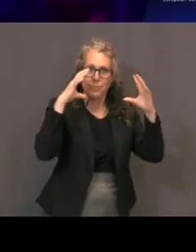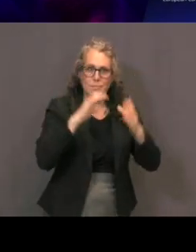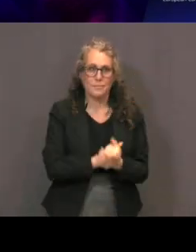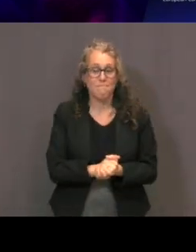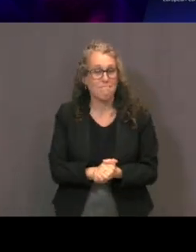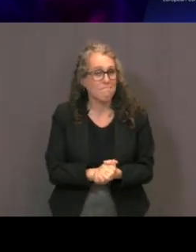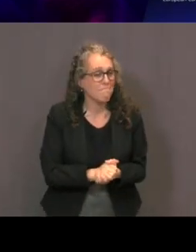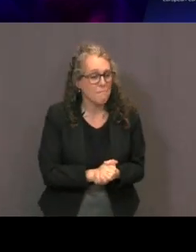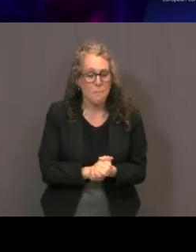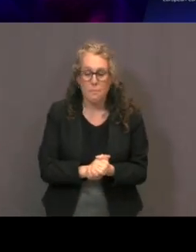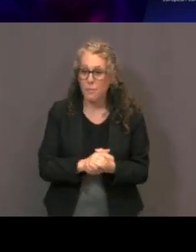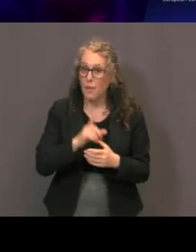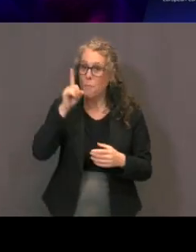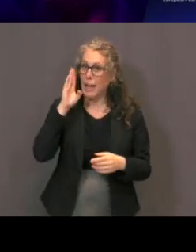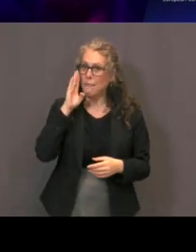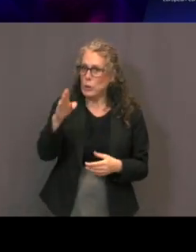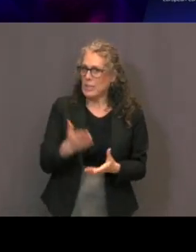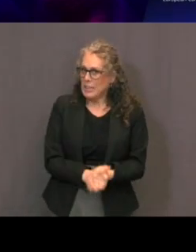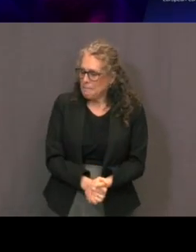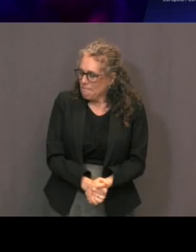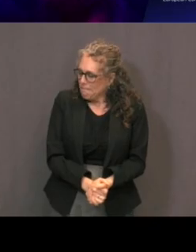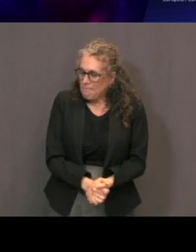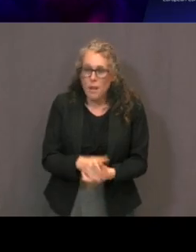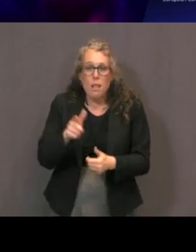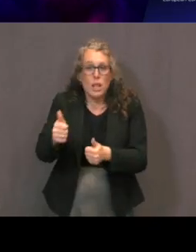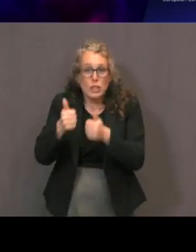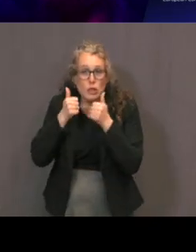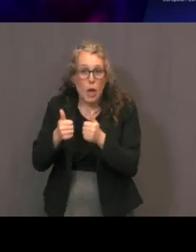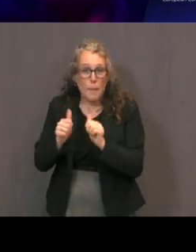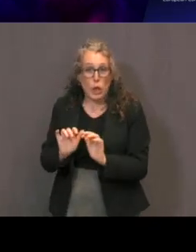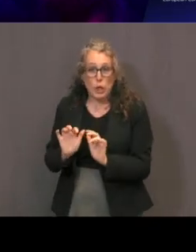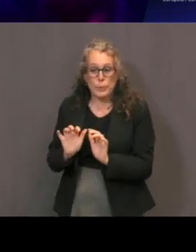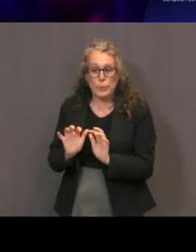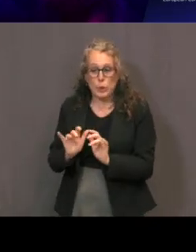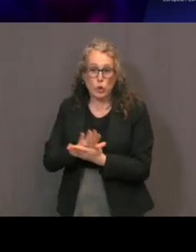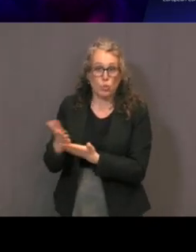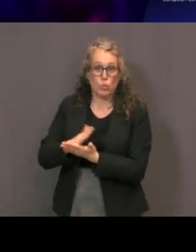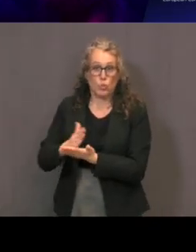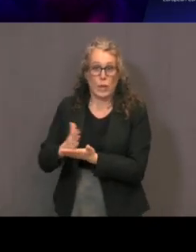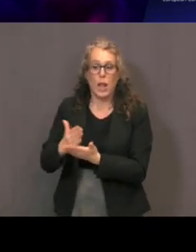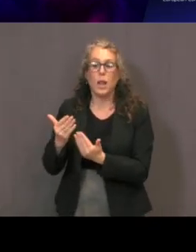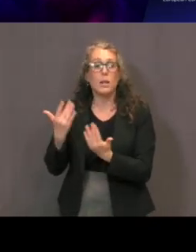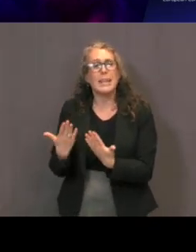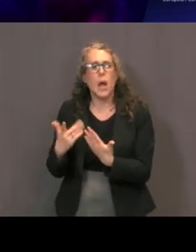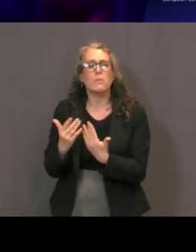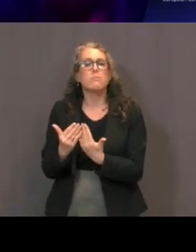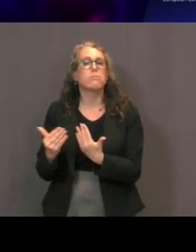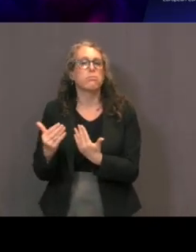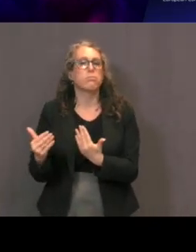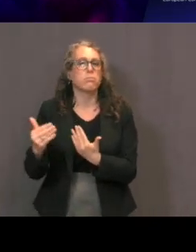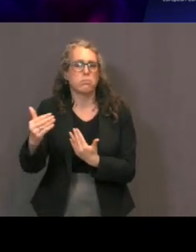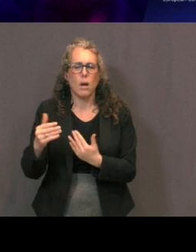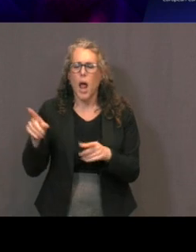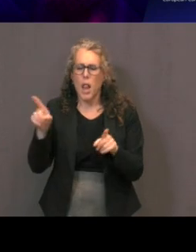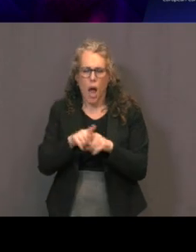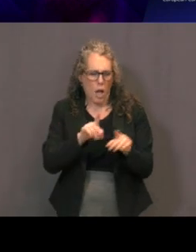I suspect that the best machine translators of the near future will be those who are not just encoders and